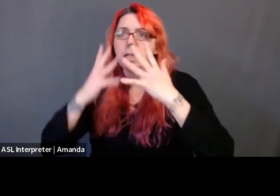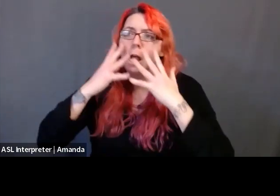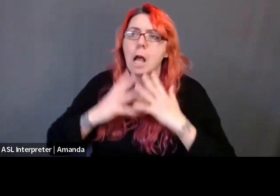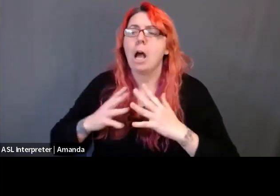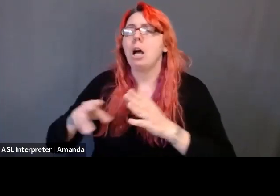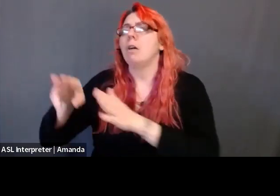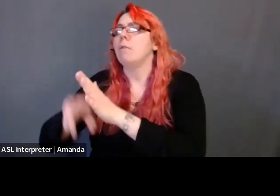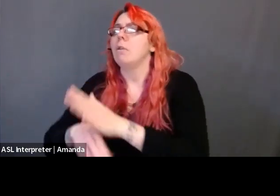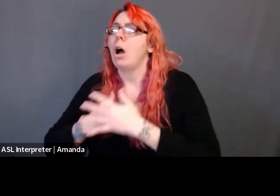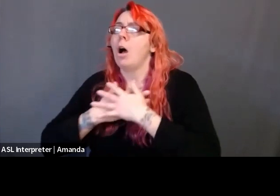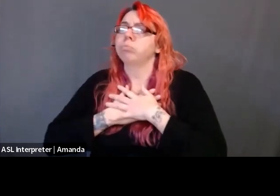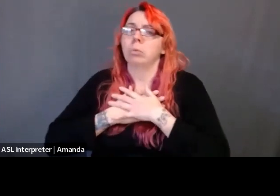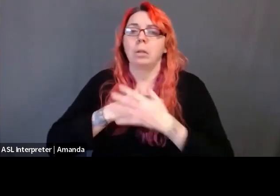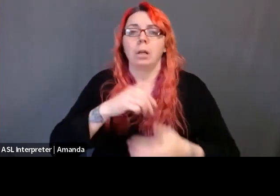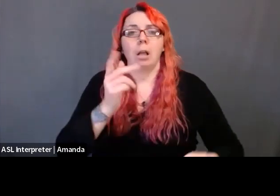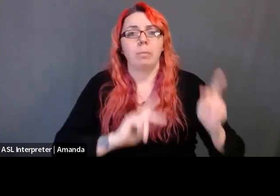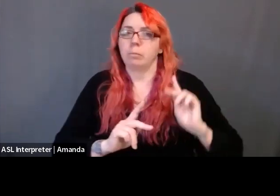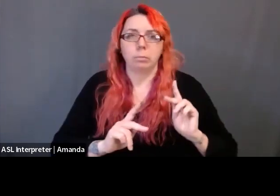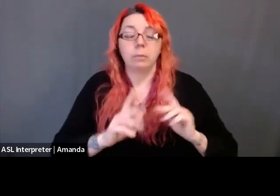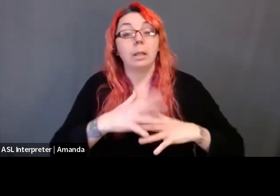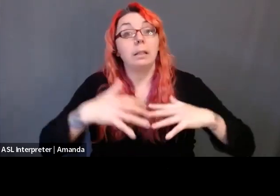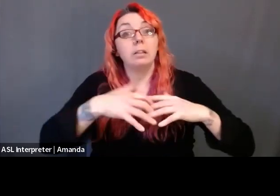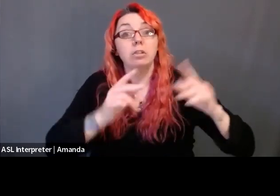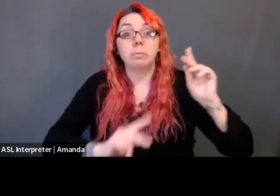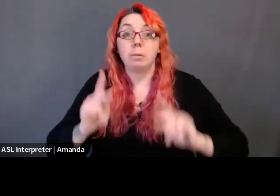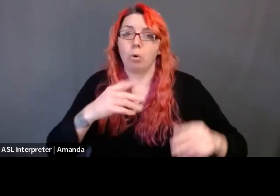some Indigenous people, it's provoked unresolved